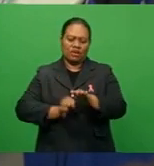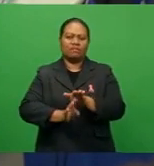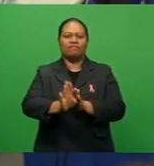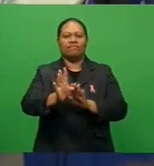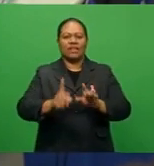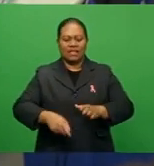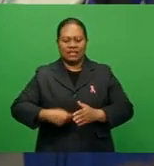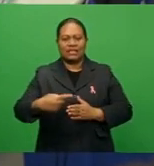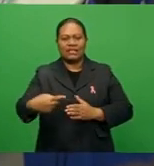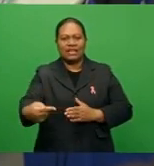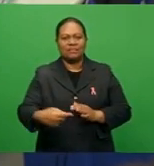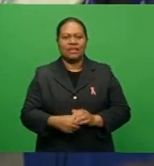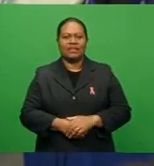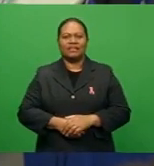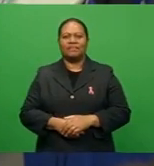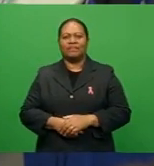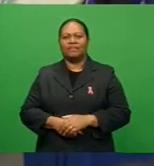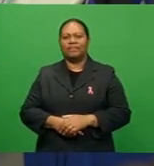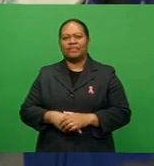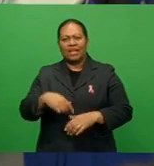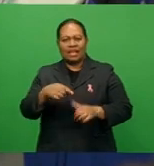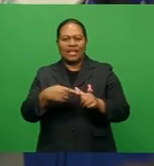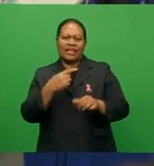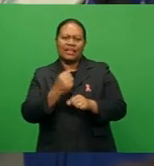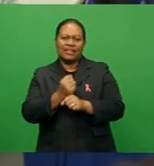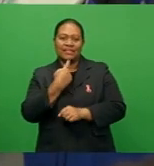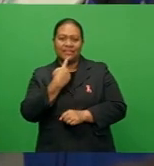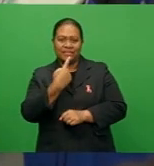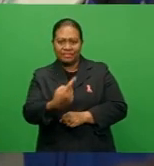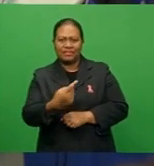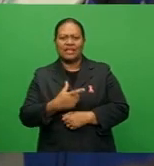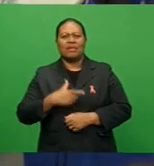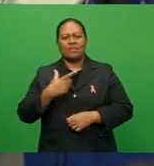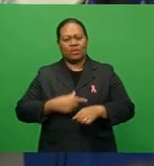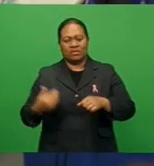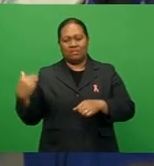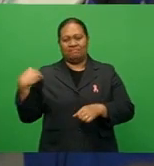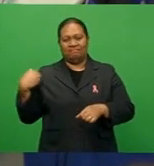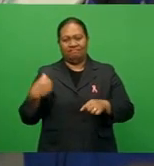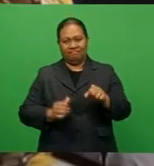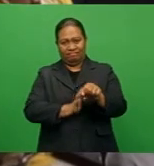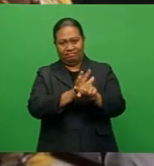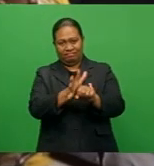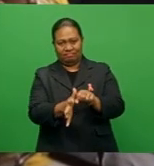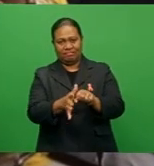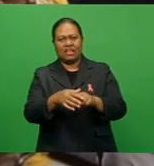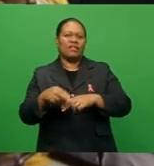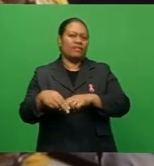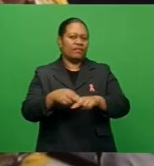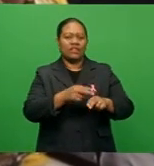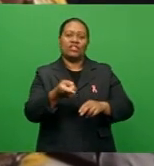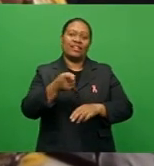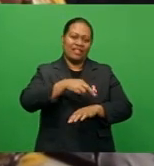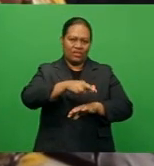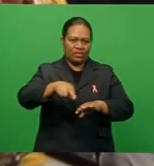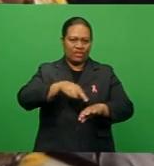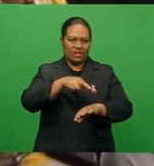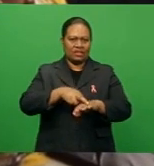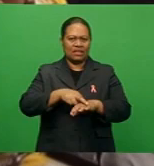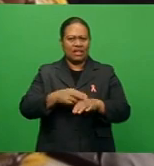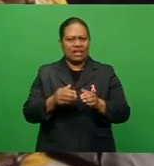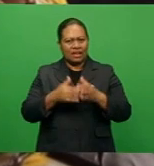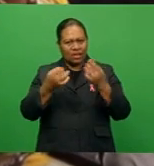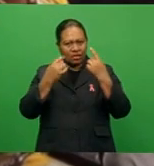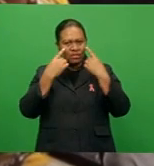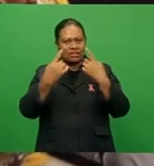sustainability and stability. Said-Kyum says in light of the devastating impact of COVID-19 in Fiji and the region, it is critical that